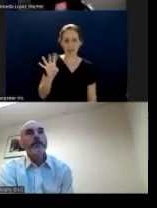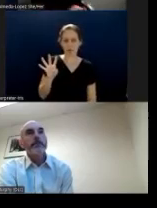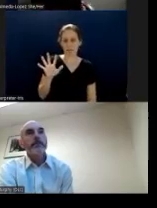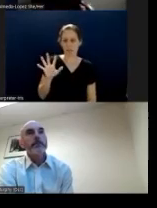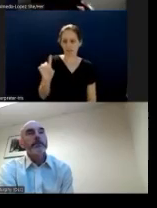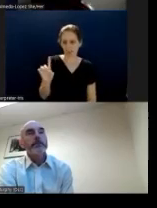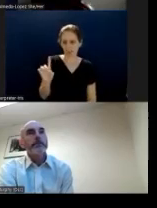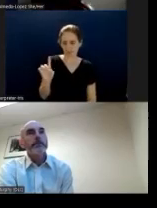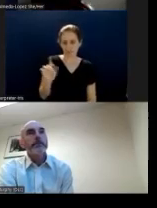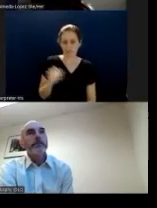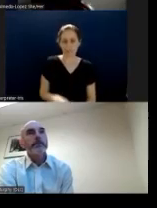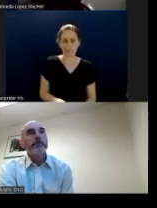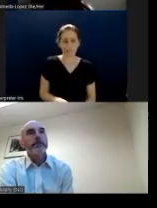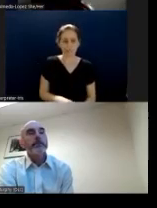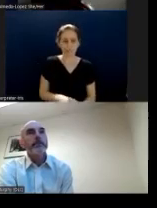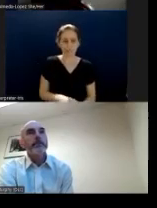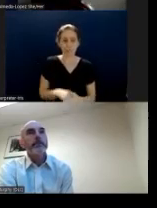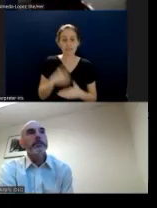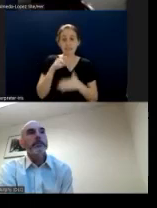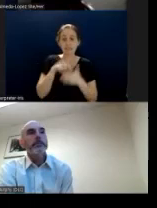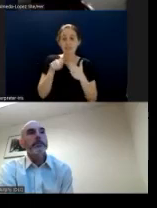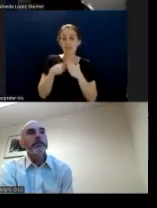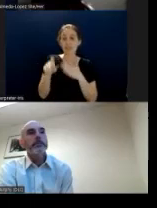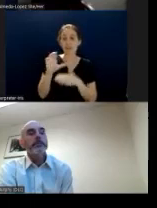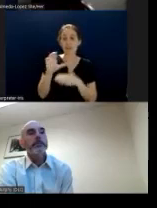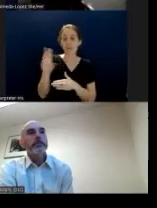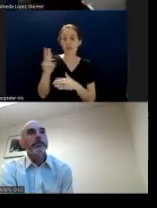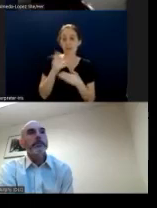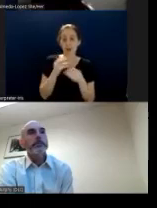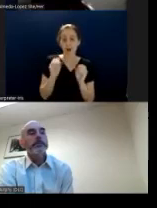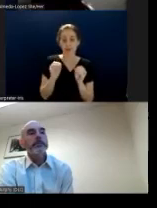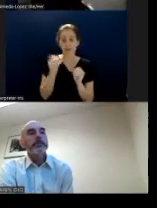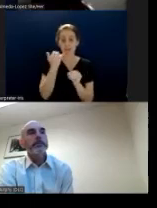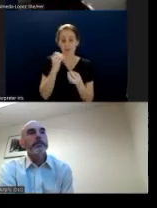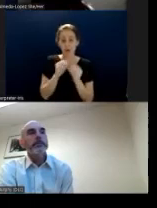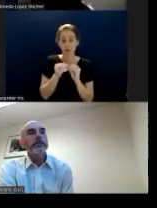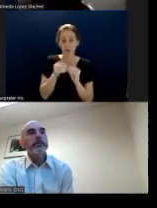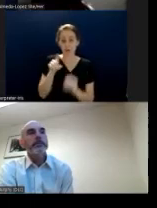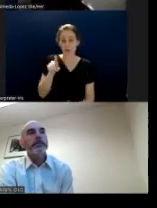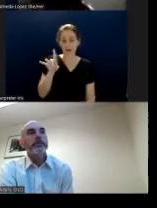617-221-8451. The Secretary of the Commonwealth's office's